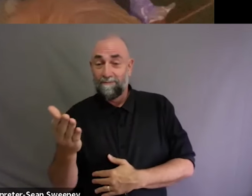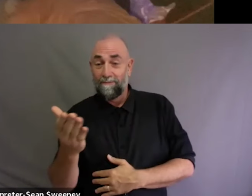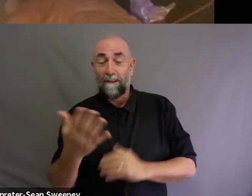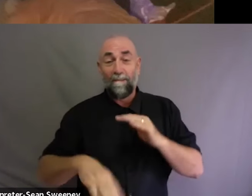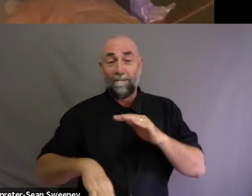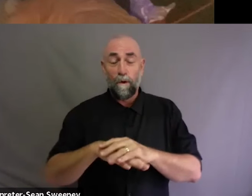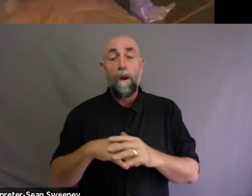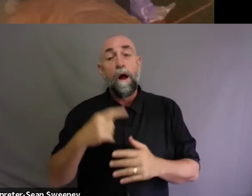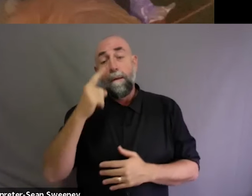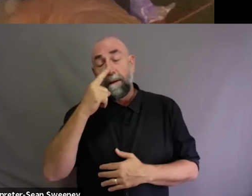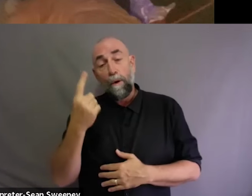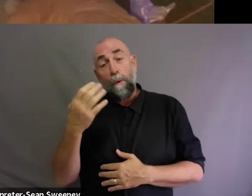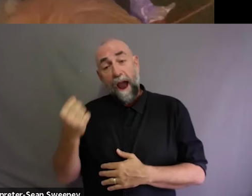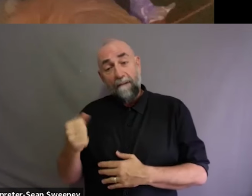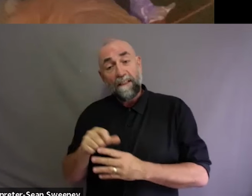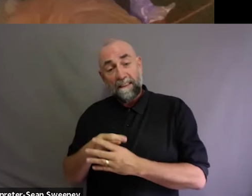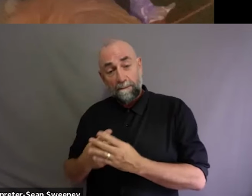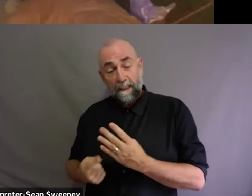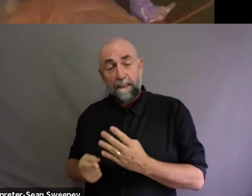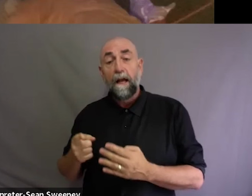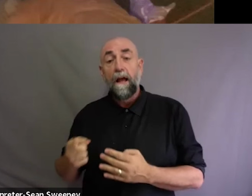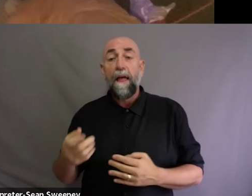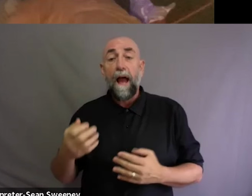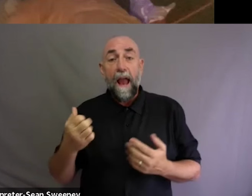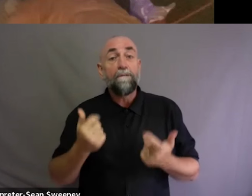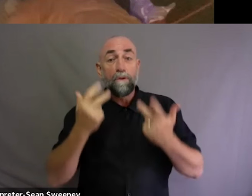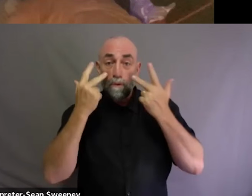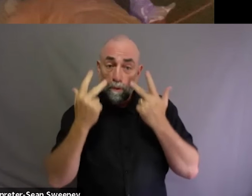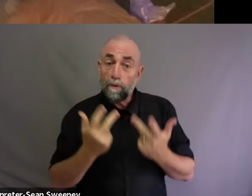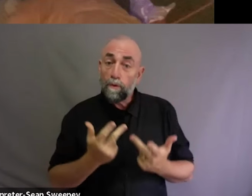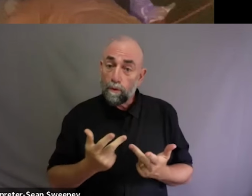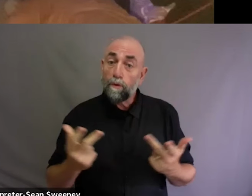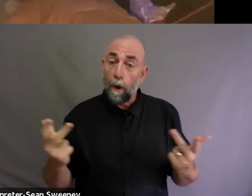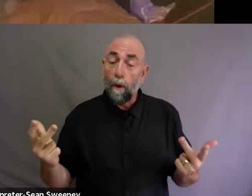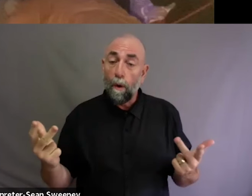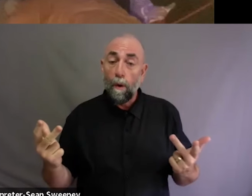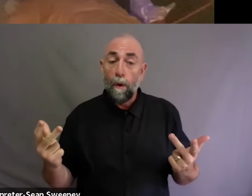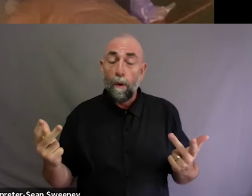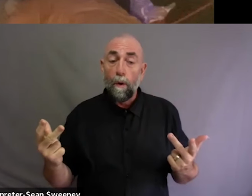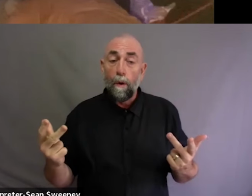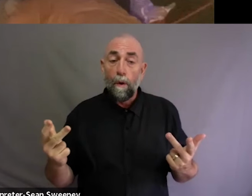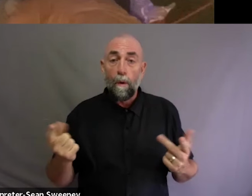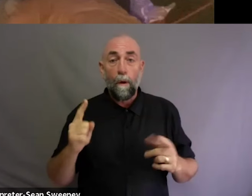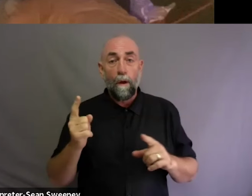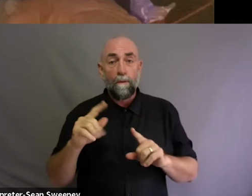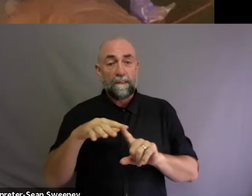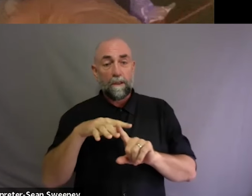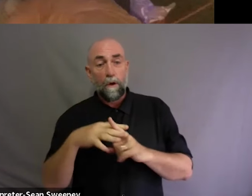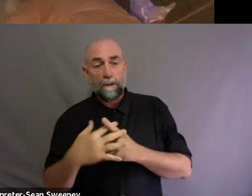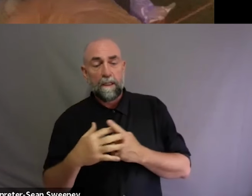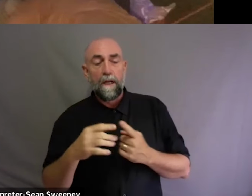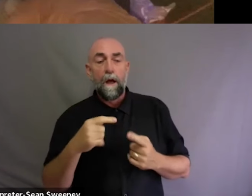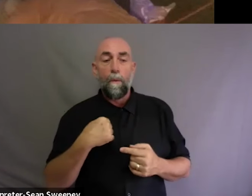with disability often exhibited and funded within a disability context. So it was important to show the work